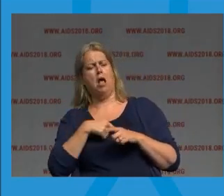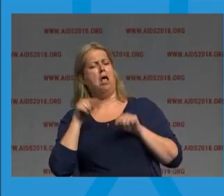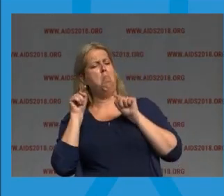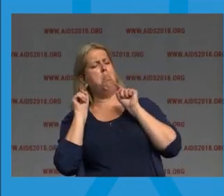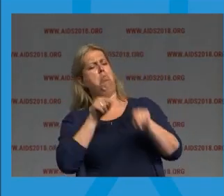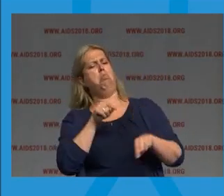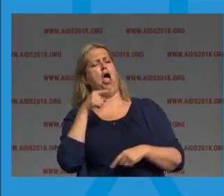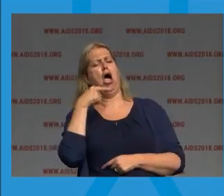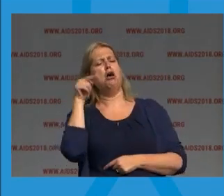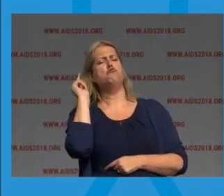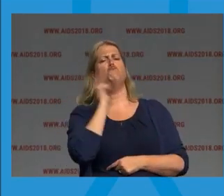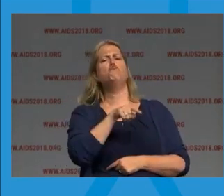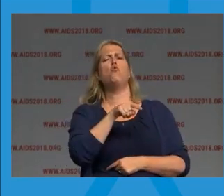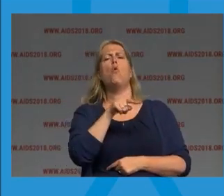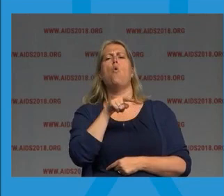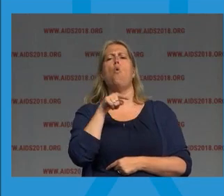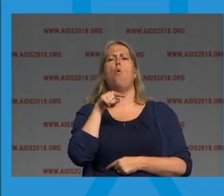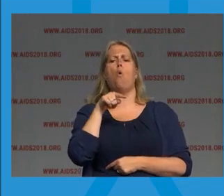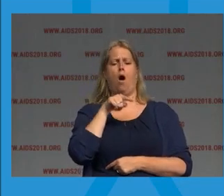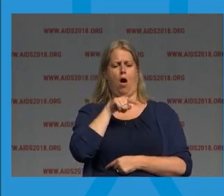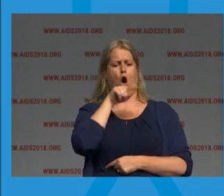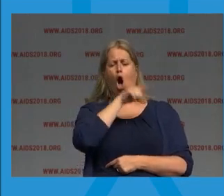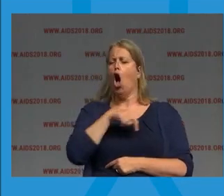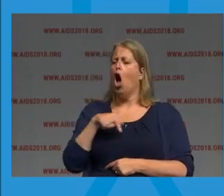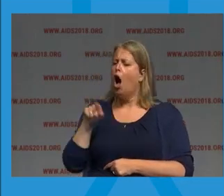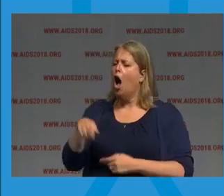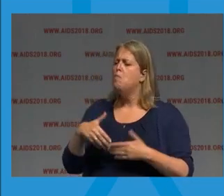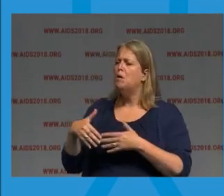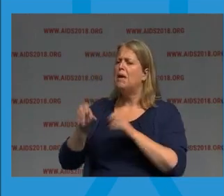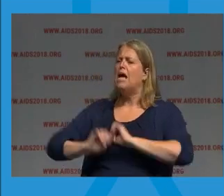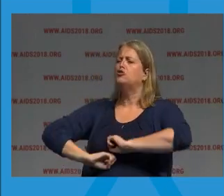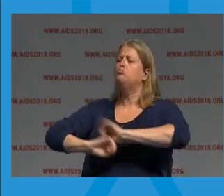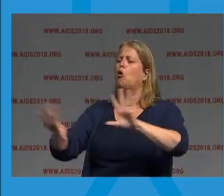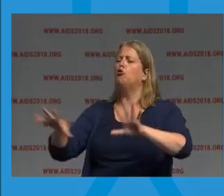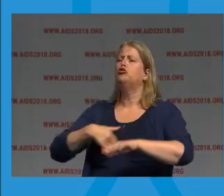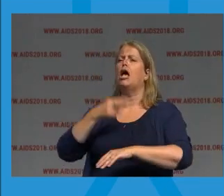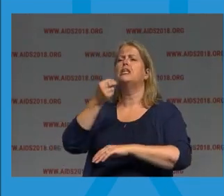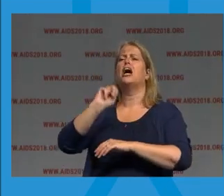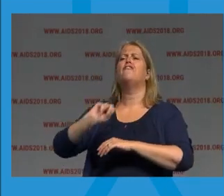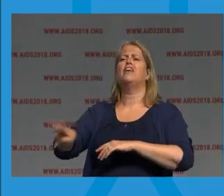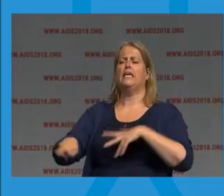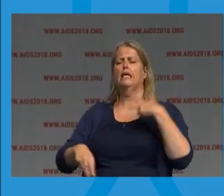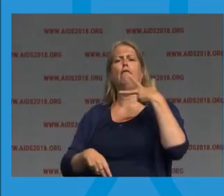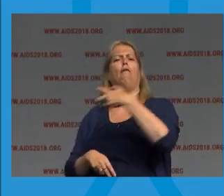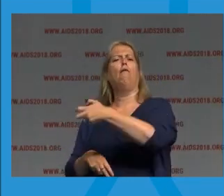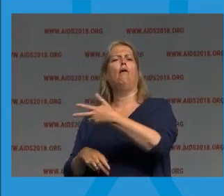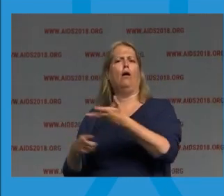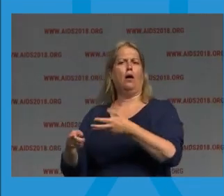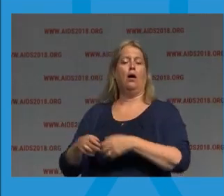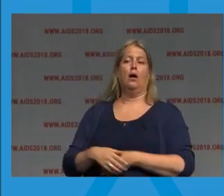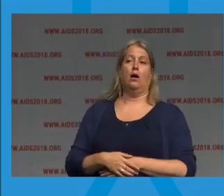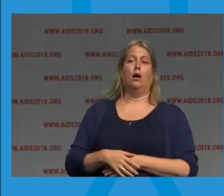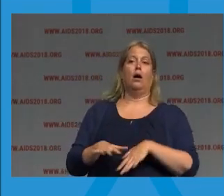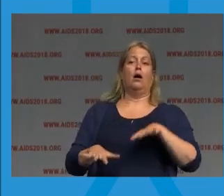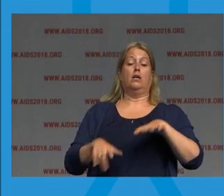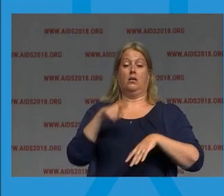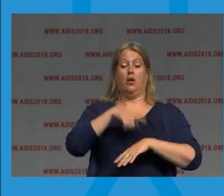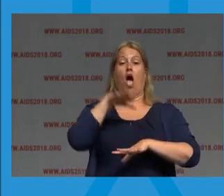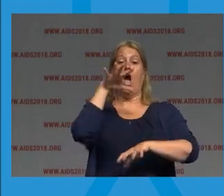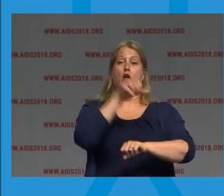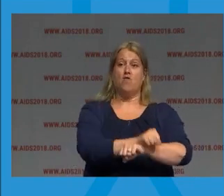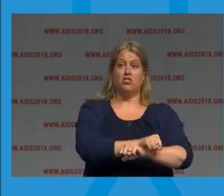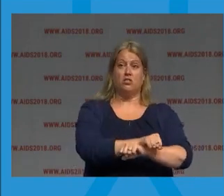intentionally exposing a child to HIV while administering an injection. She was arrested on